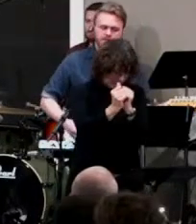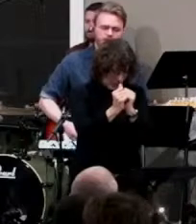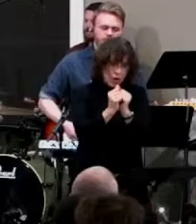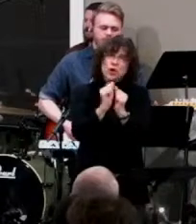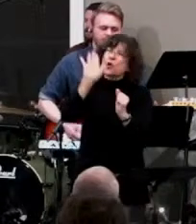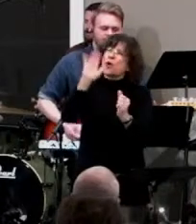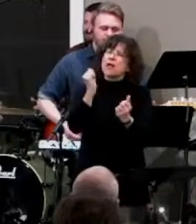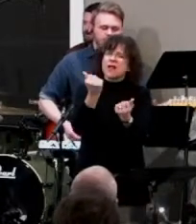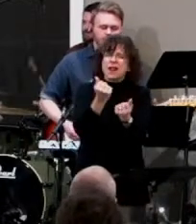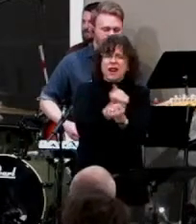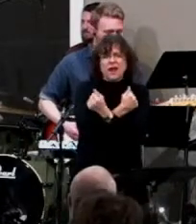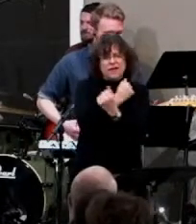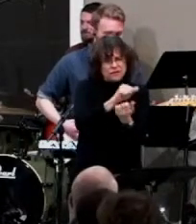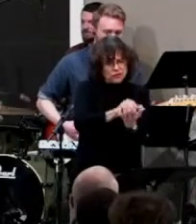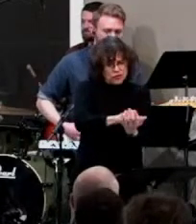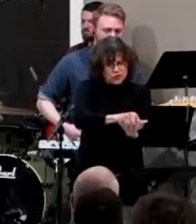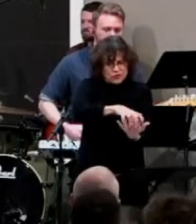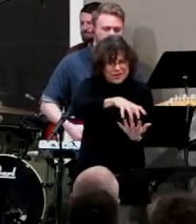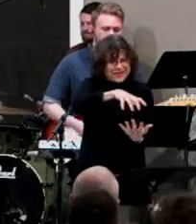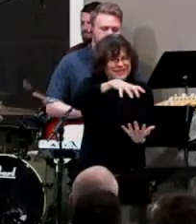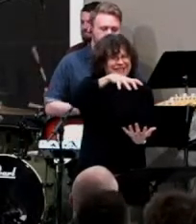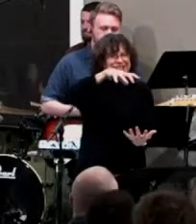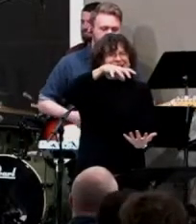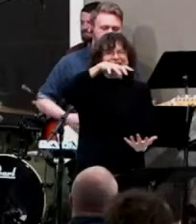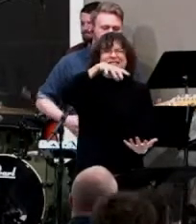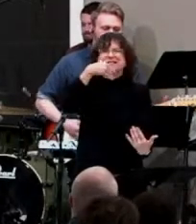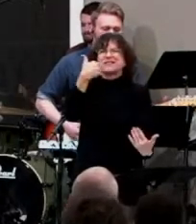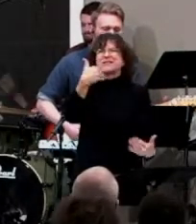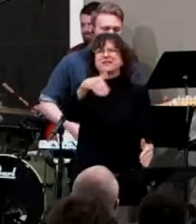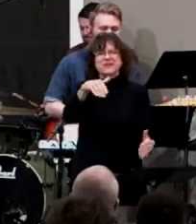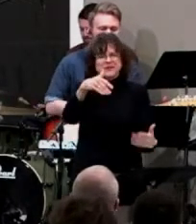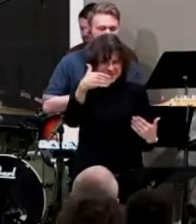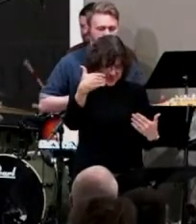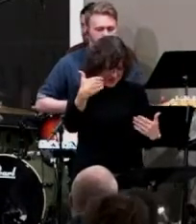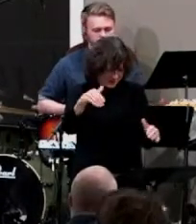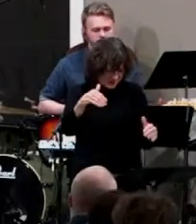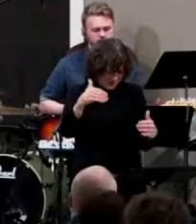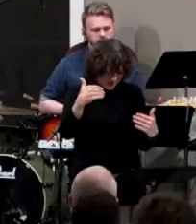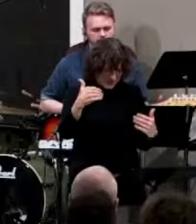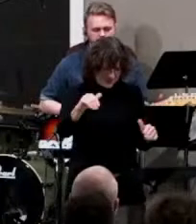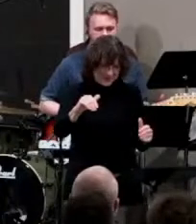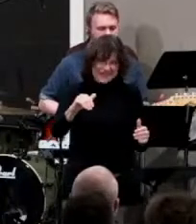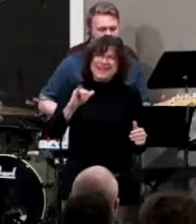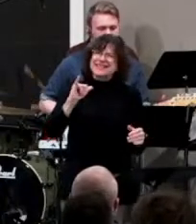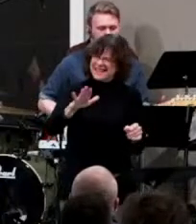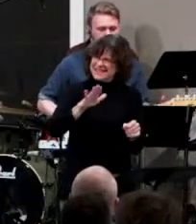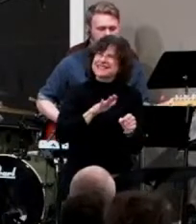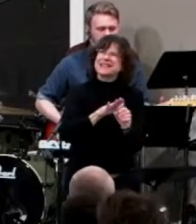Your love will always be enough.